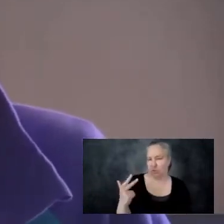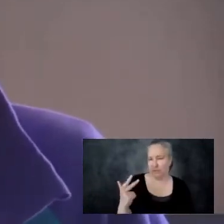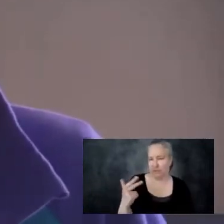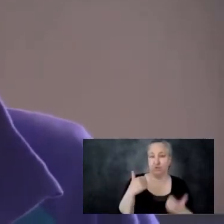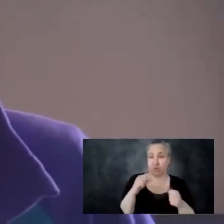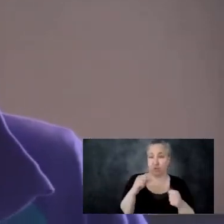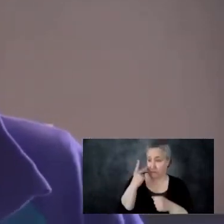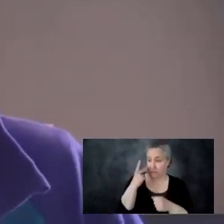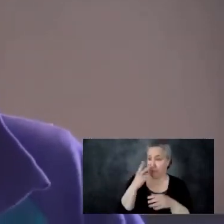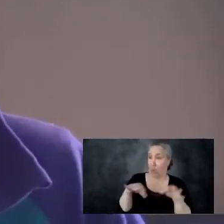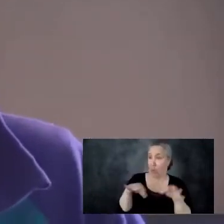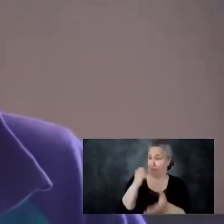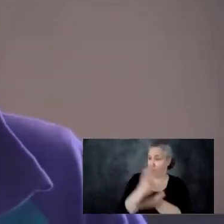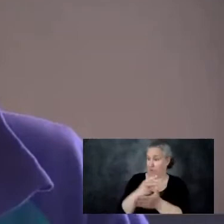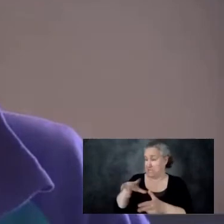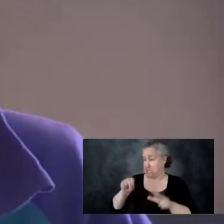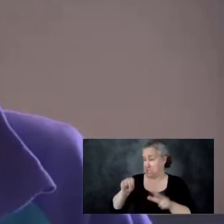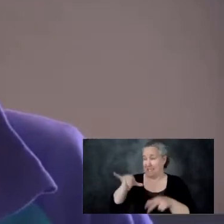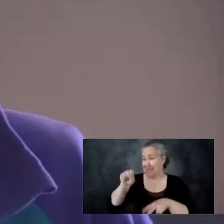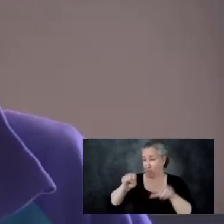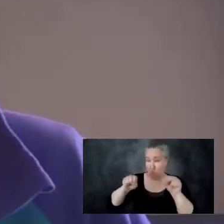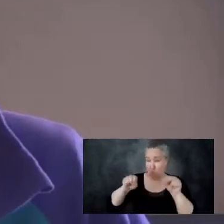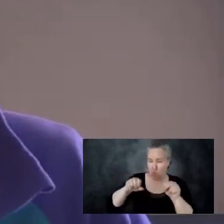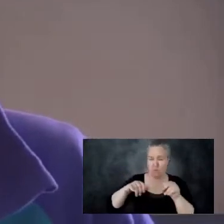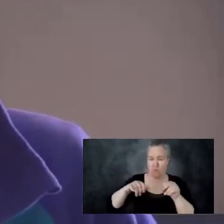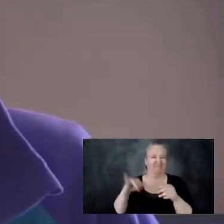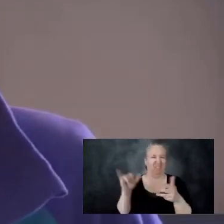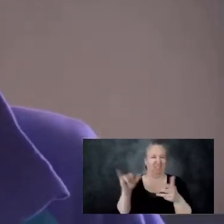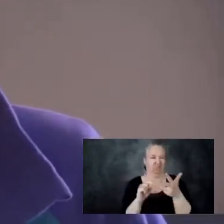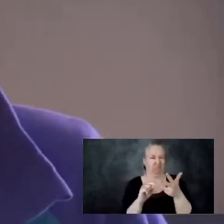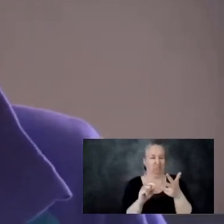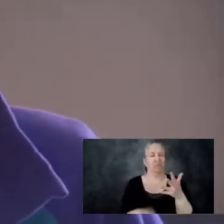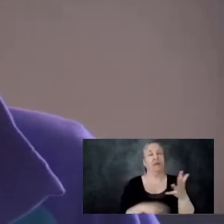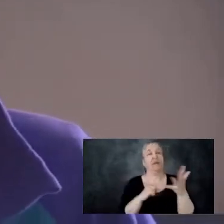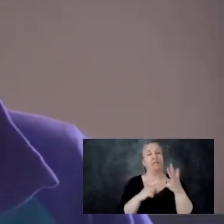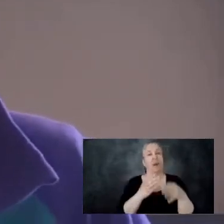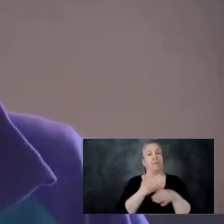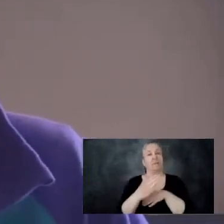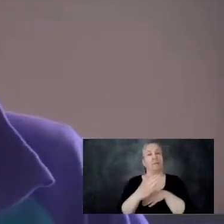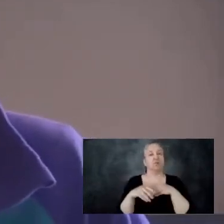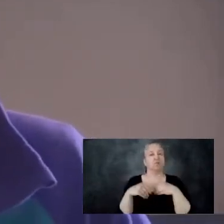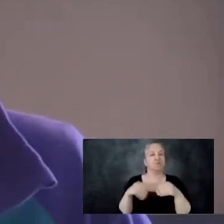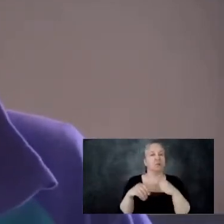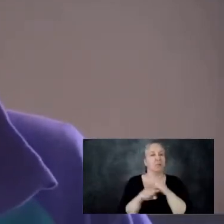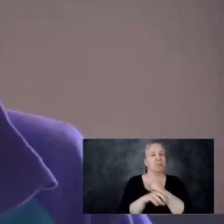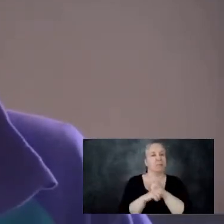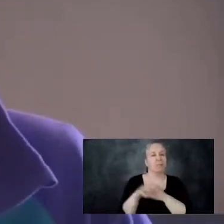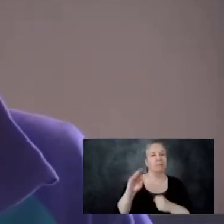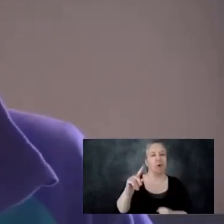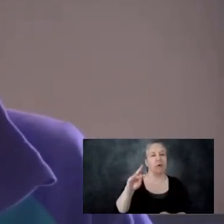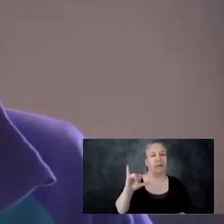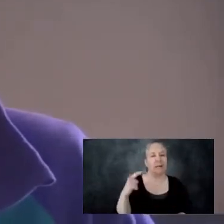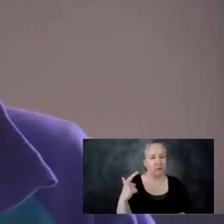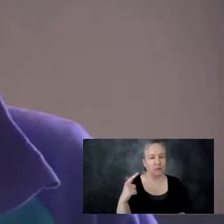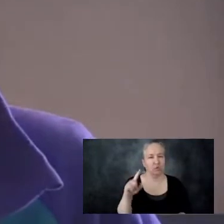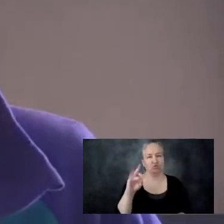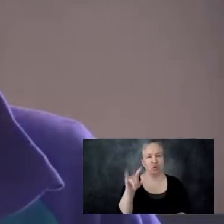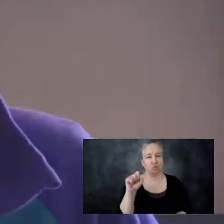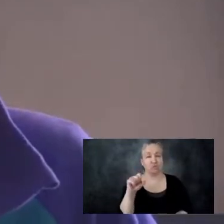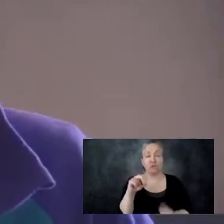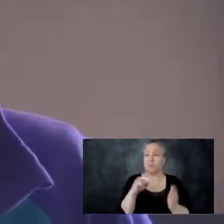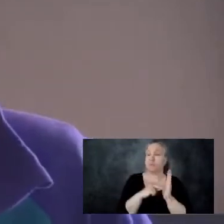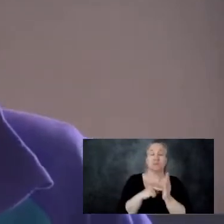not. And then the phase 4 trials are the post-marketing trials. Those are trials where the drug's already